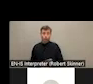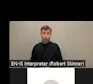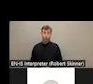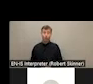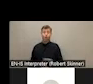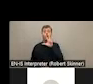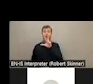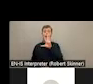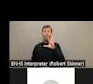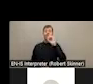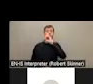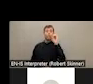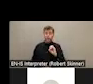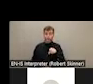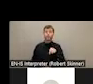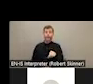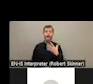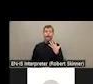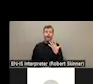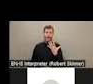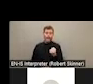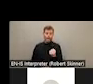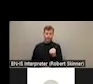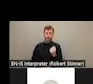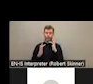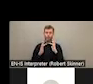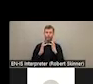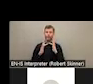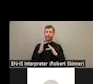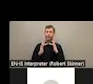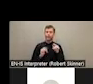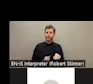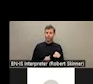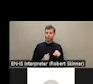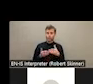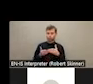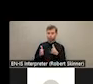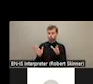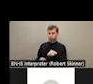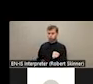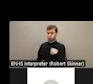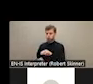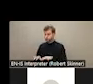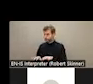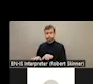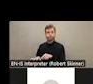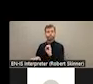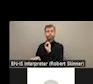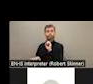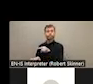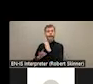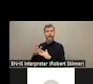to 2016 when we prepared the flagship on disability and development. Now, the good news is